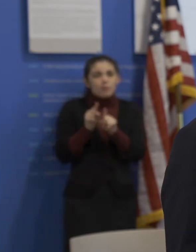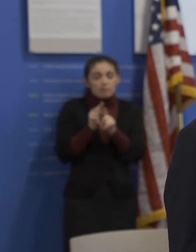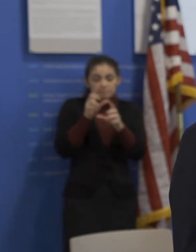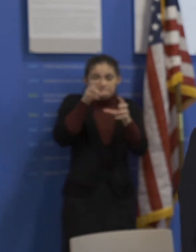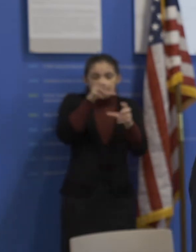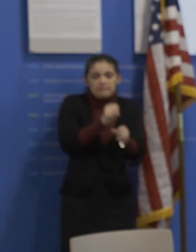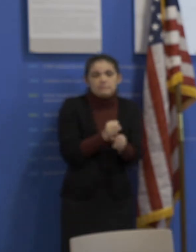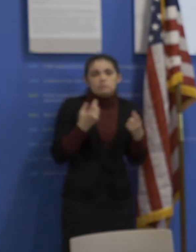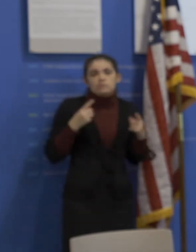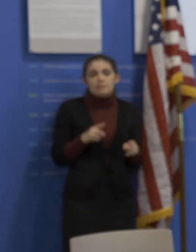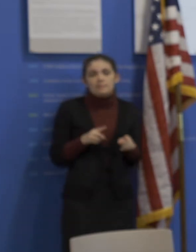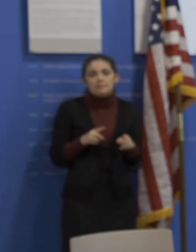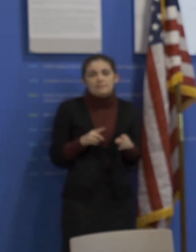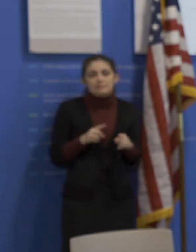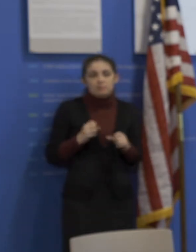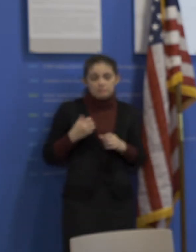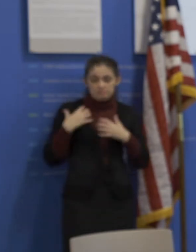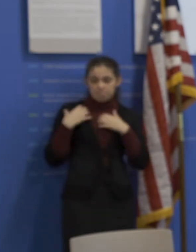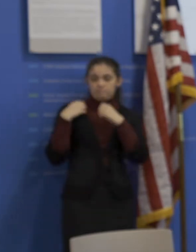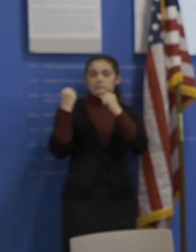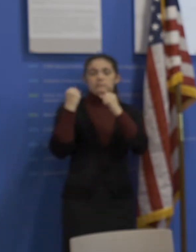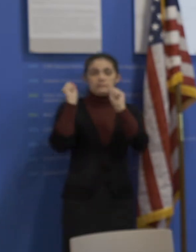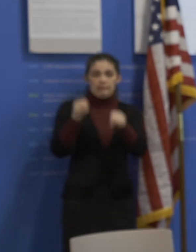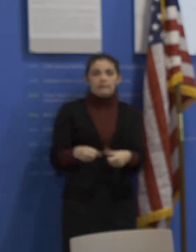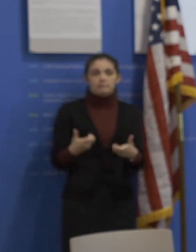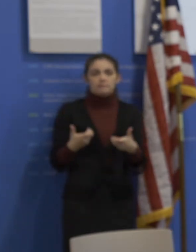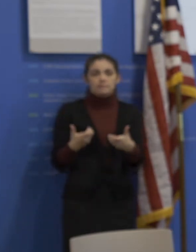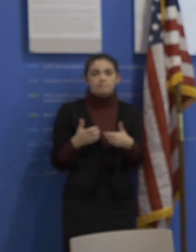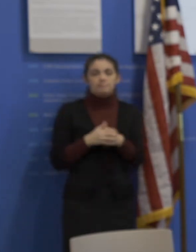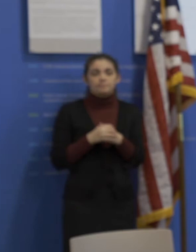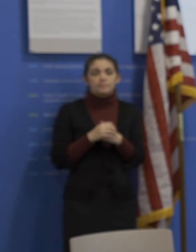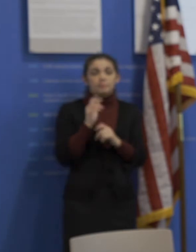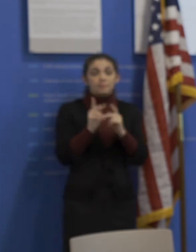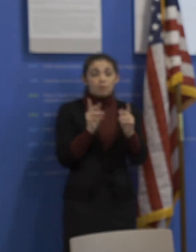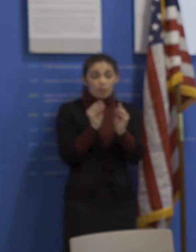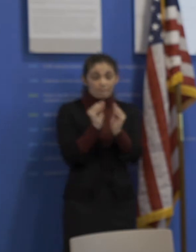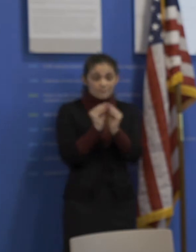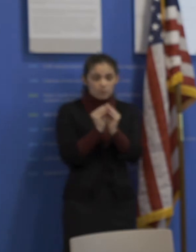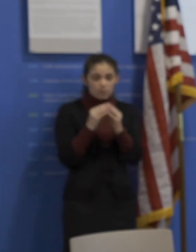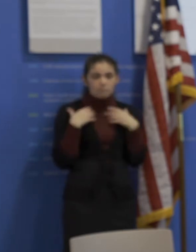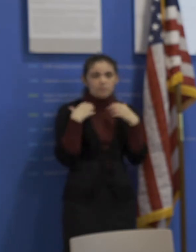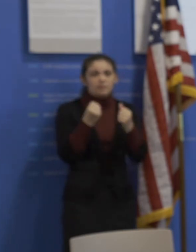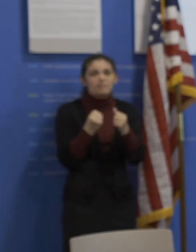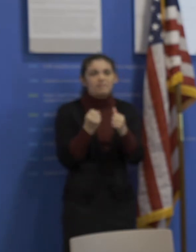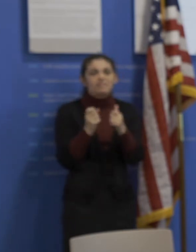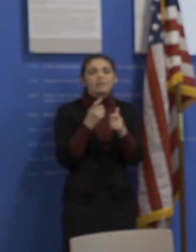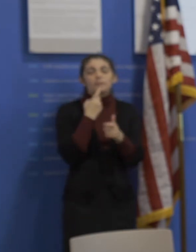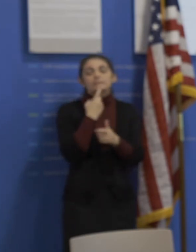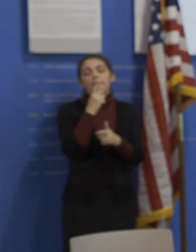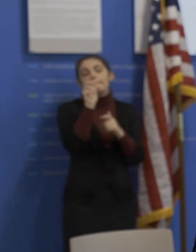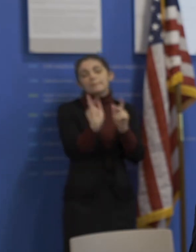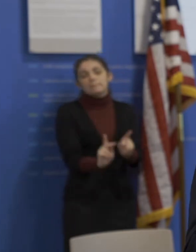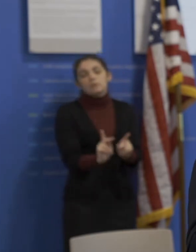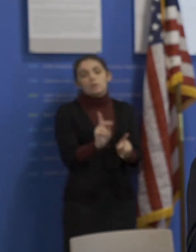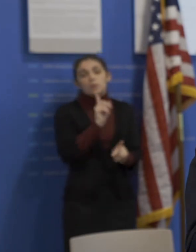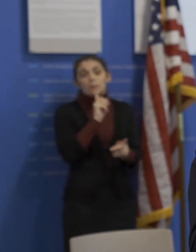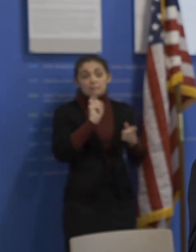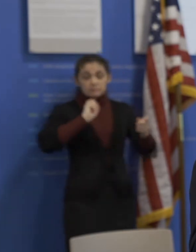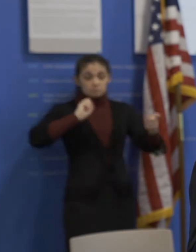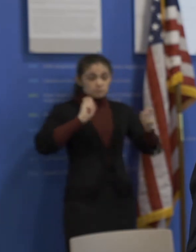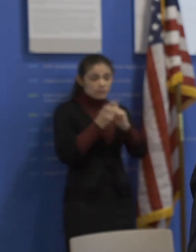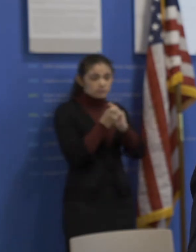adapting, that they were resilient, and that people are more resilient than often we give them credit for. People are